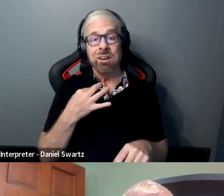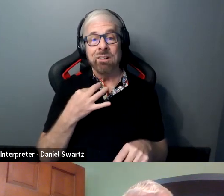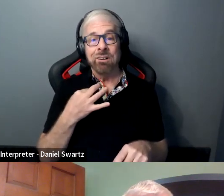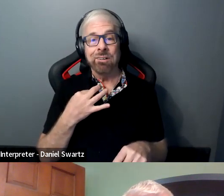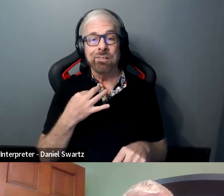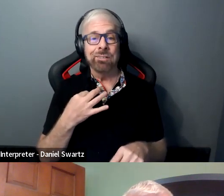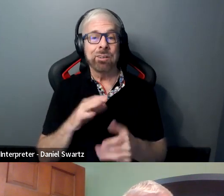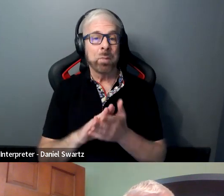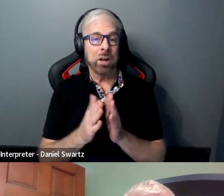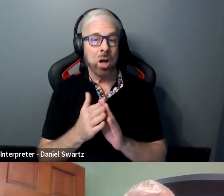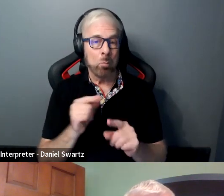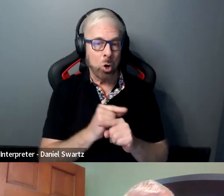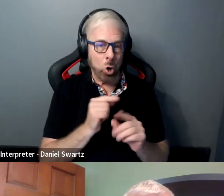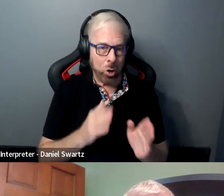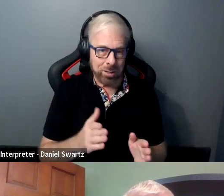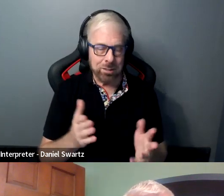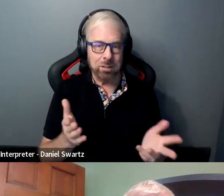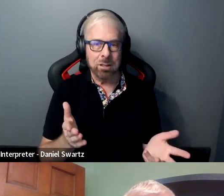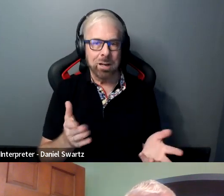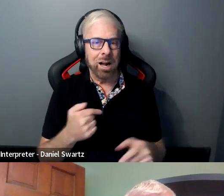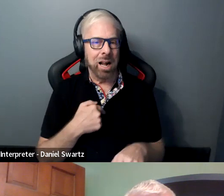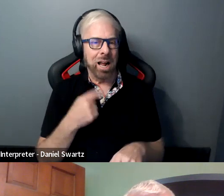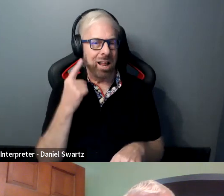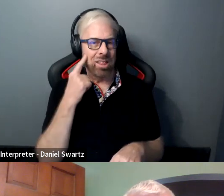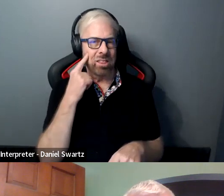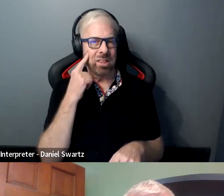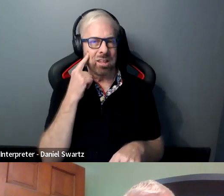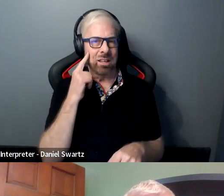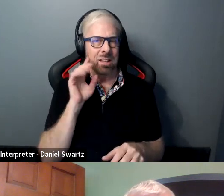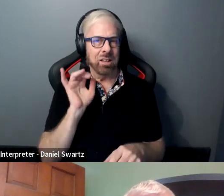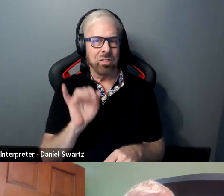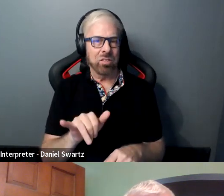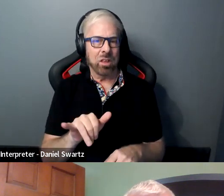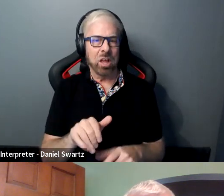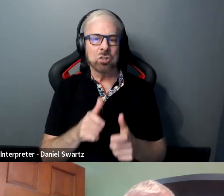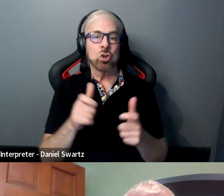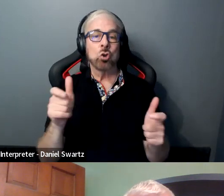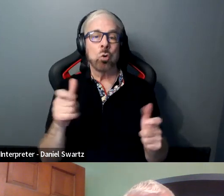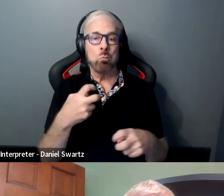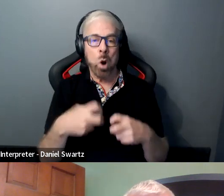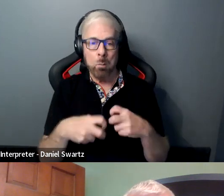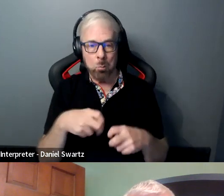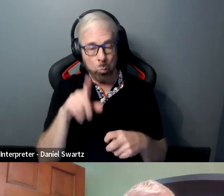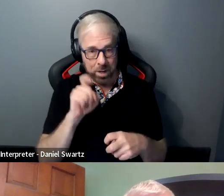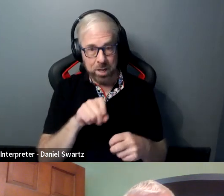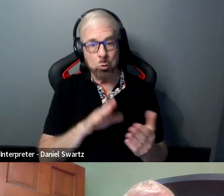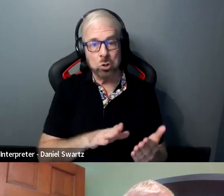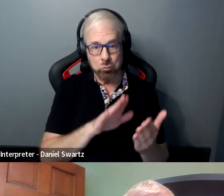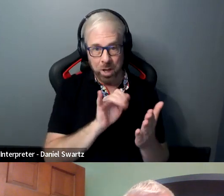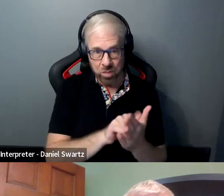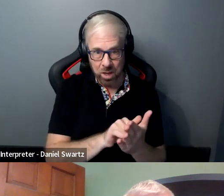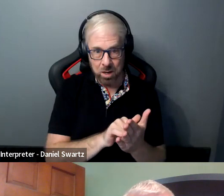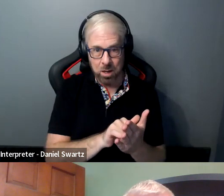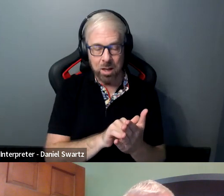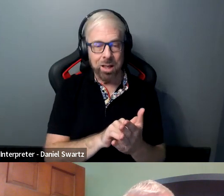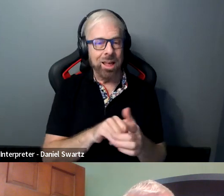a guardian. And I think that that is a huge problem we need to address. This legislation